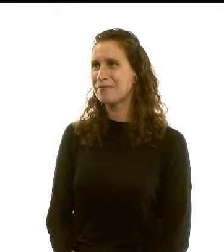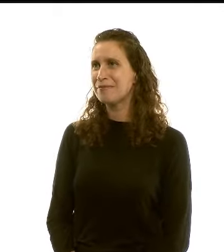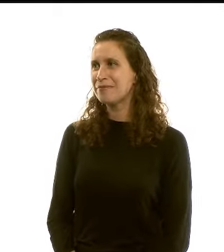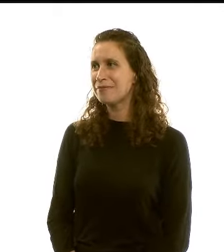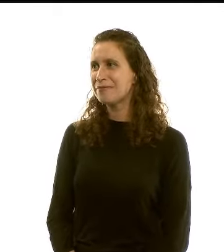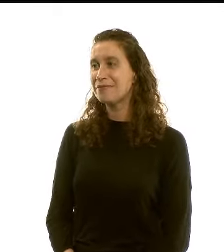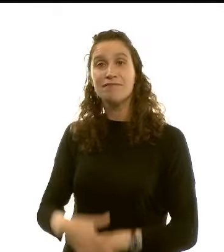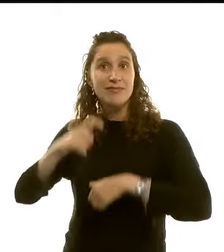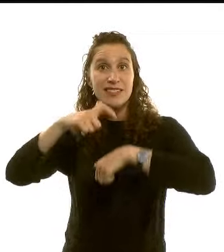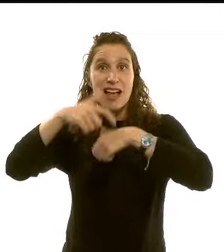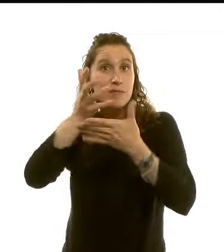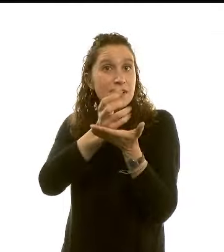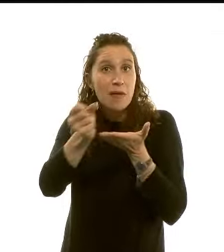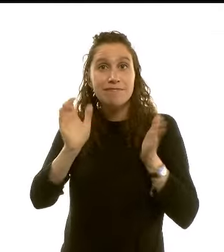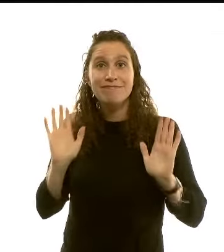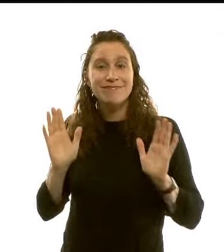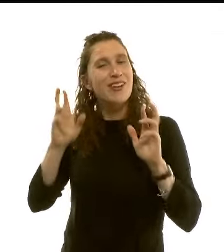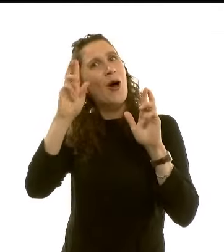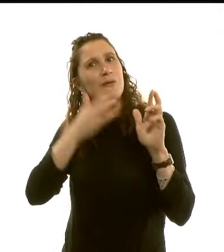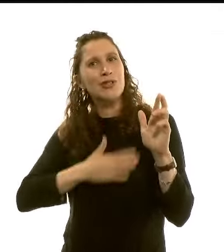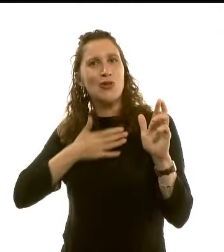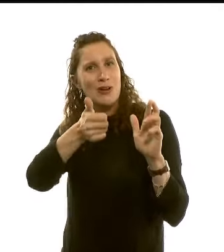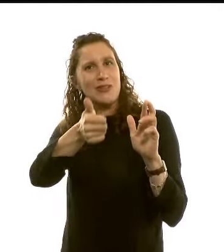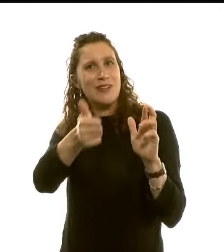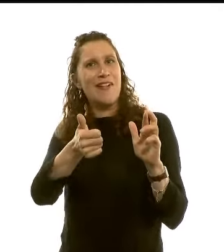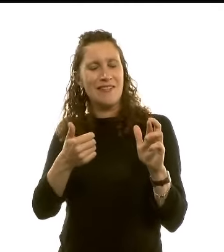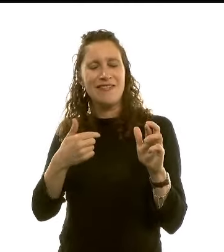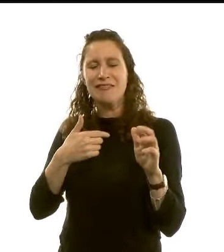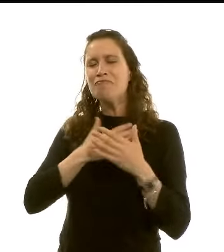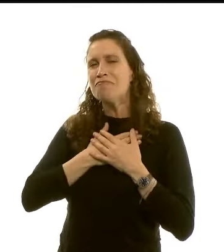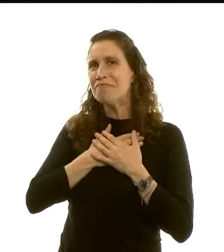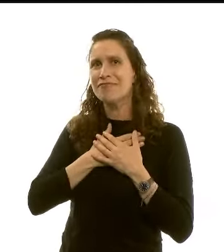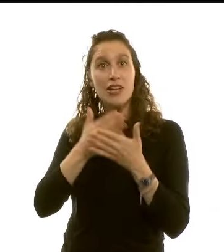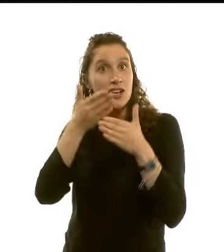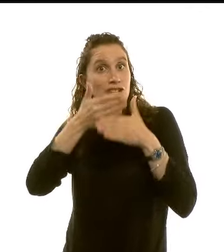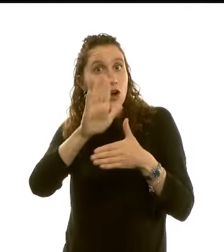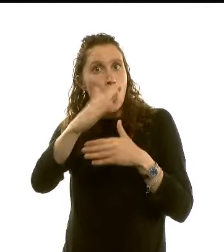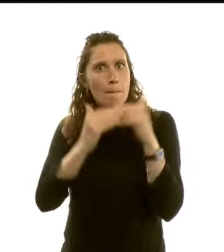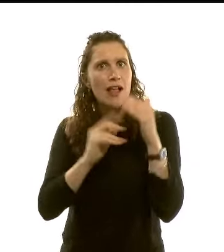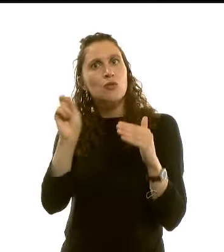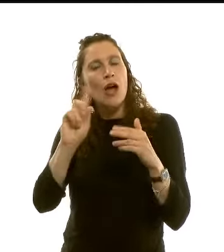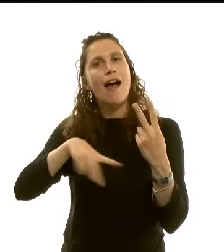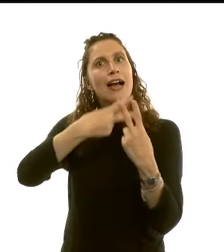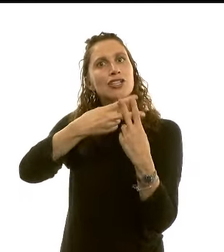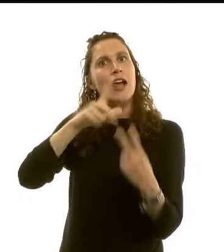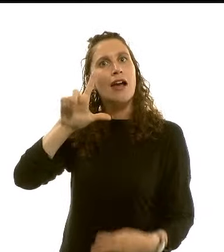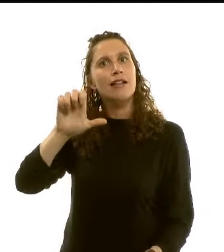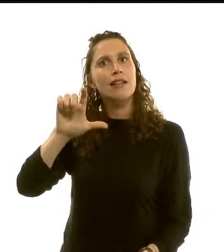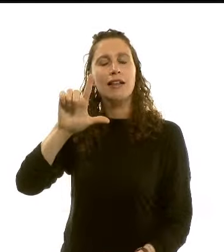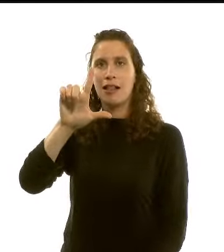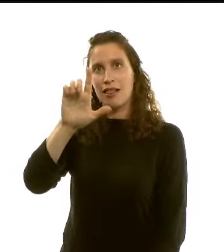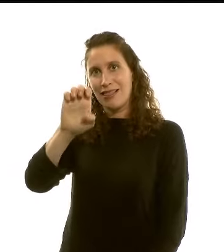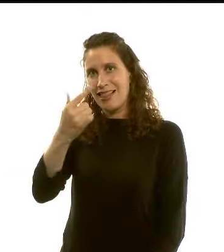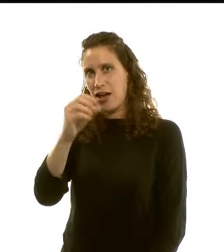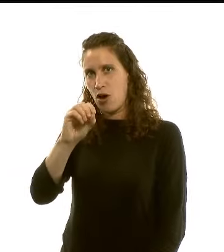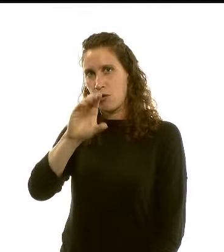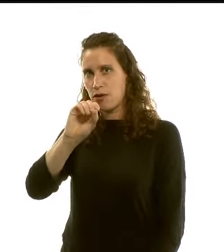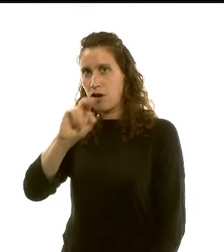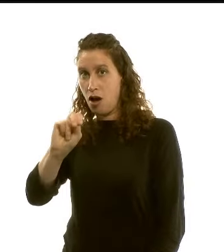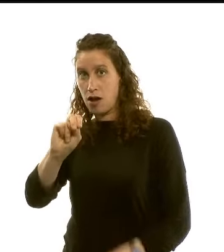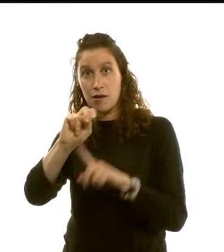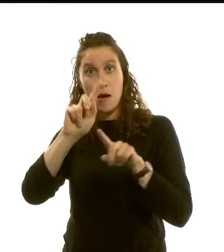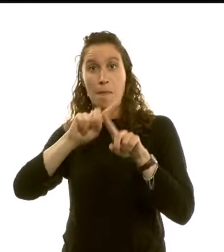Okay, time's up. I hope you enjoyed yourself. I certainly did. Please share your builds at #LegoCon, but don't hide your bricks away yet because we've got so many